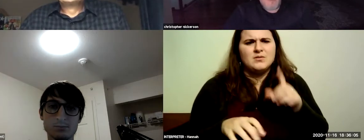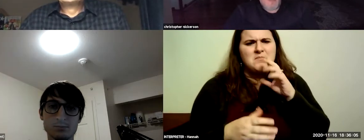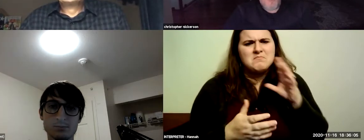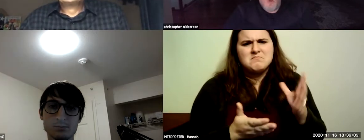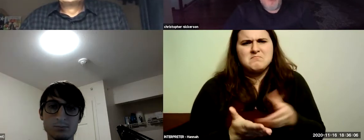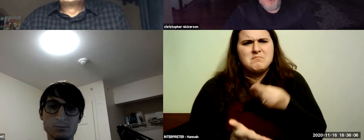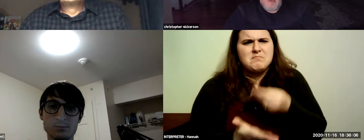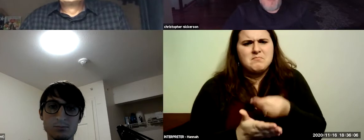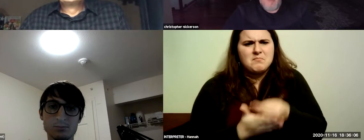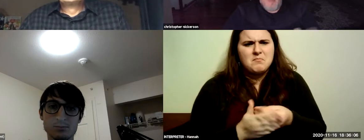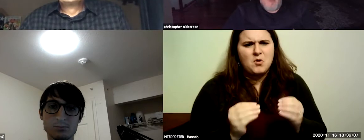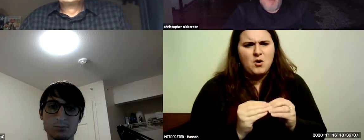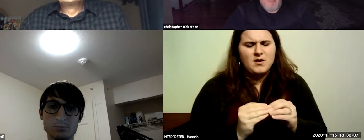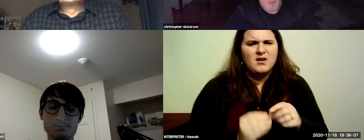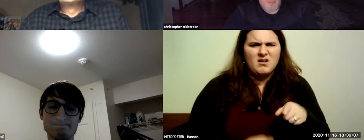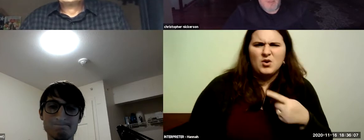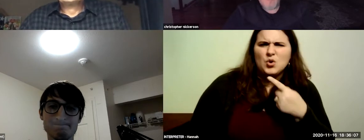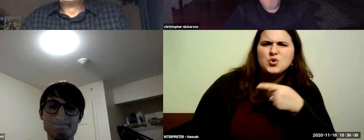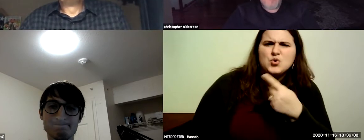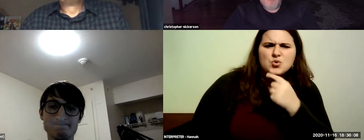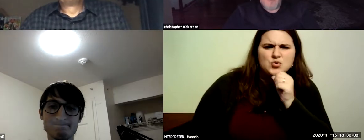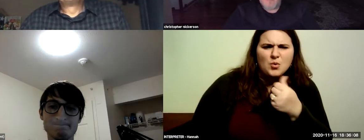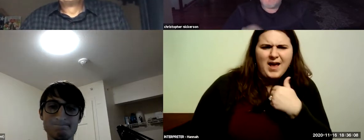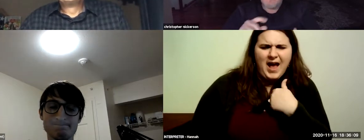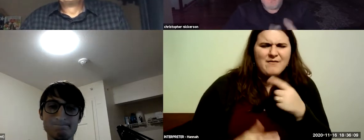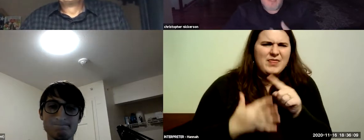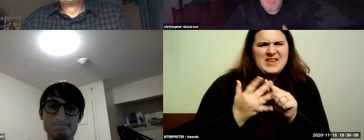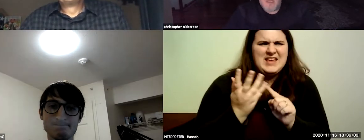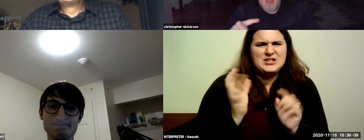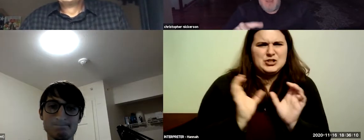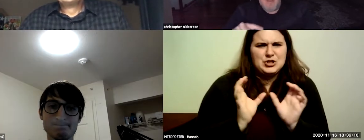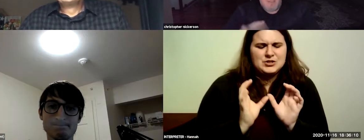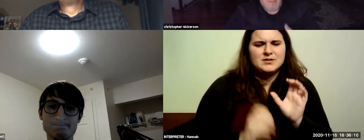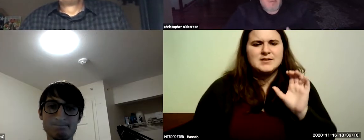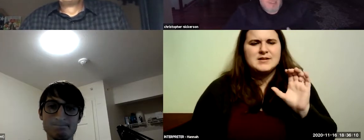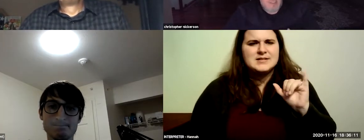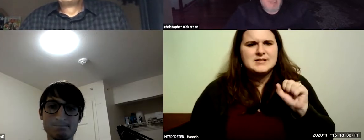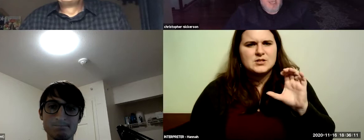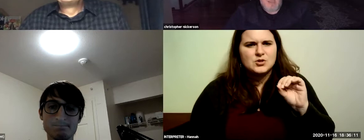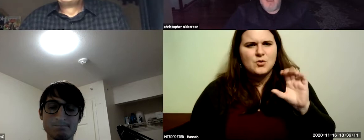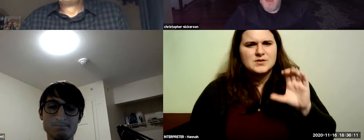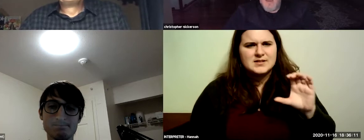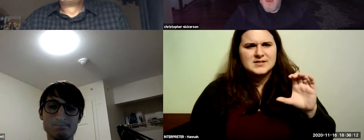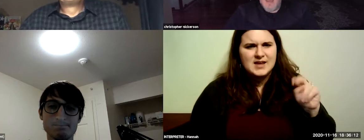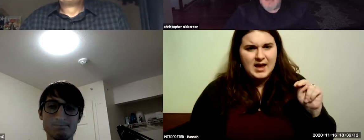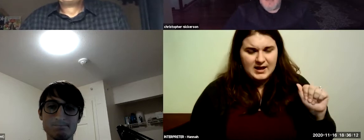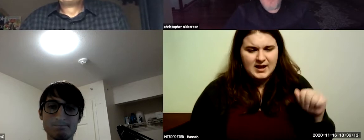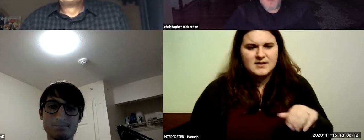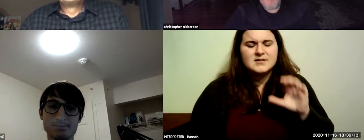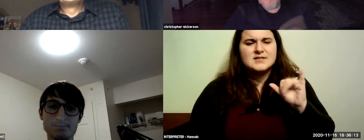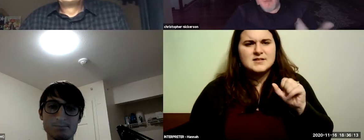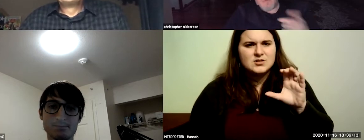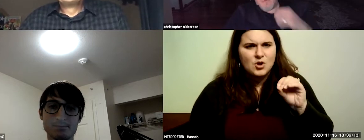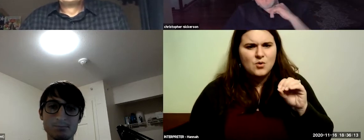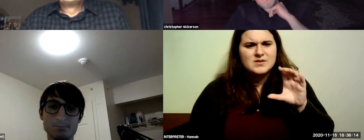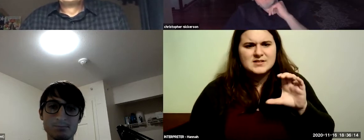out there, he's like, well, you don't have the blah, blah, blah, blah, blah, blah cert, which were a Cisco CCNA and a Cisco CCDA. And I said, okay,